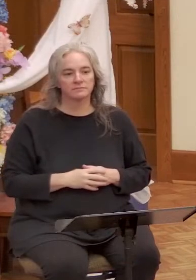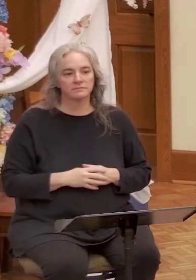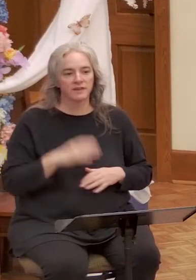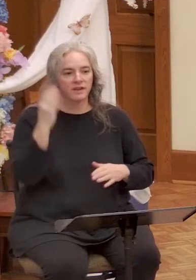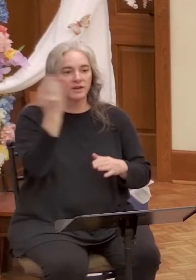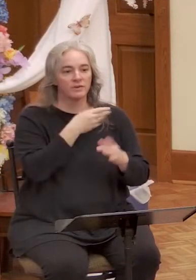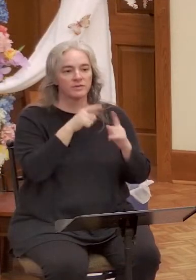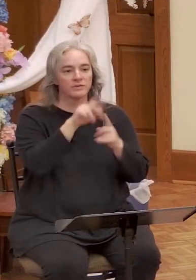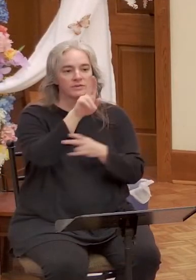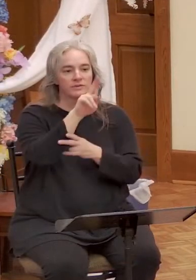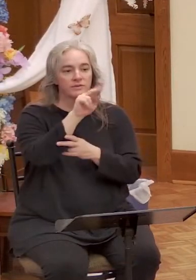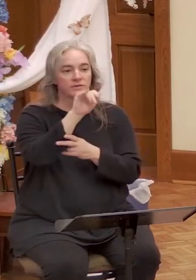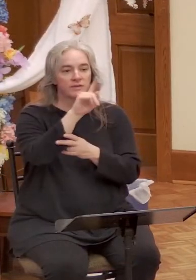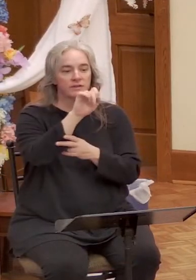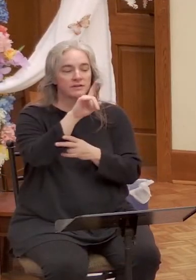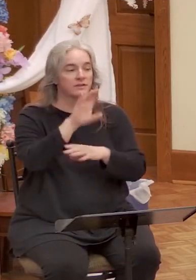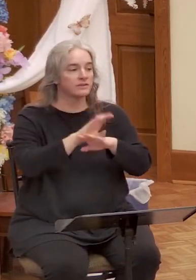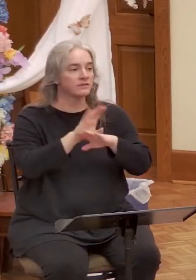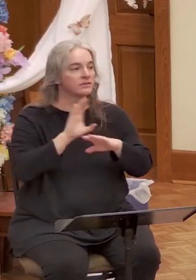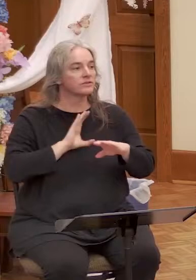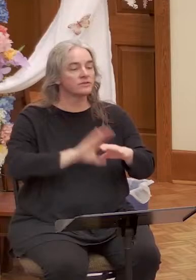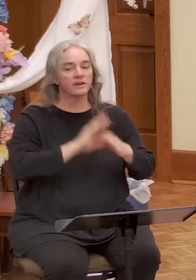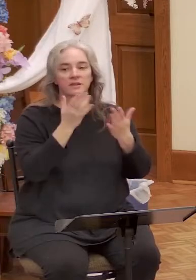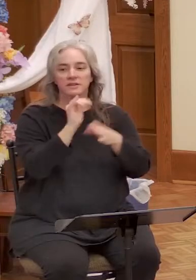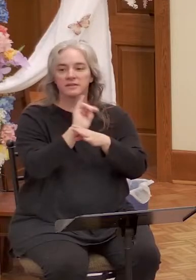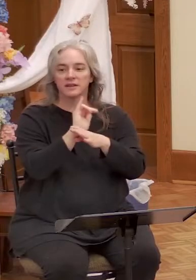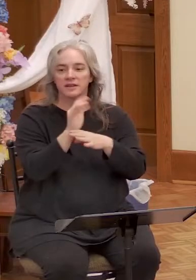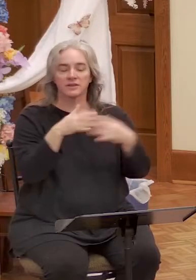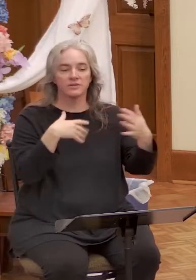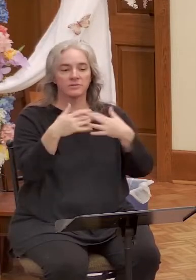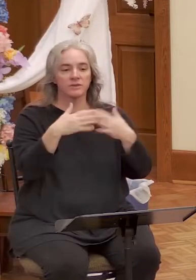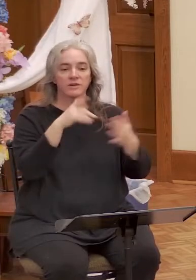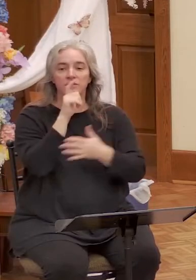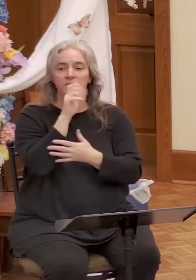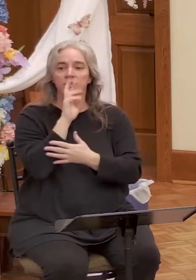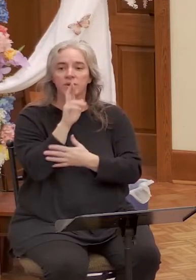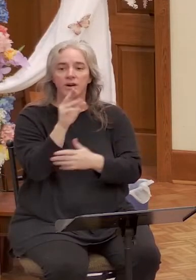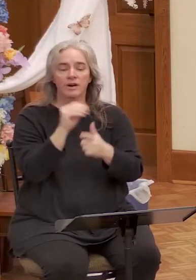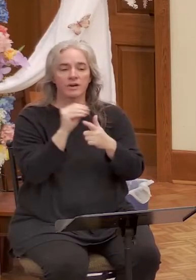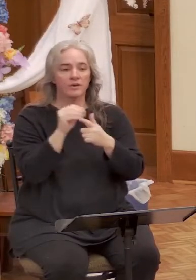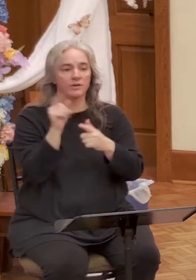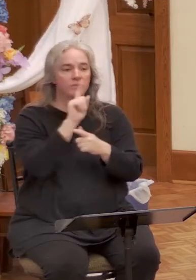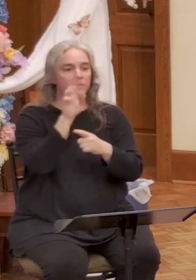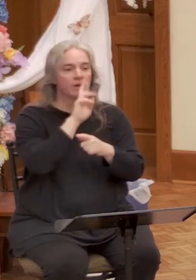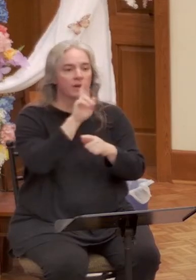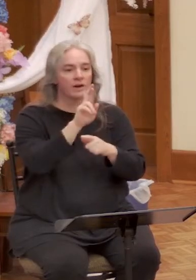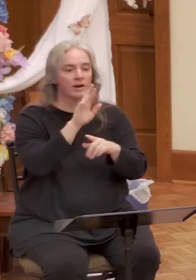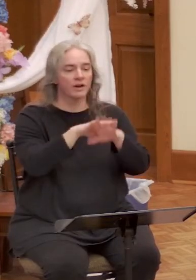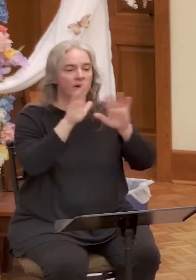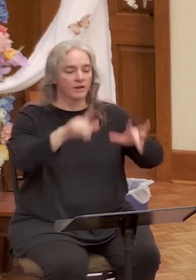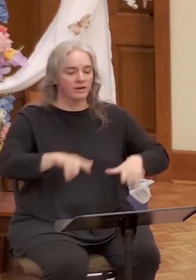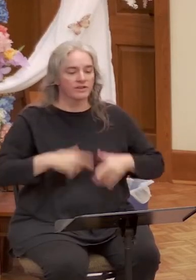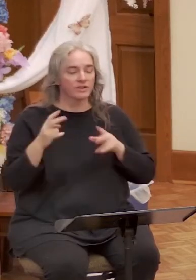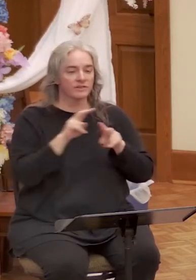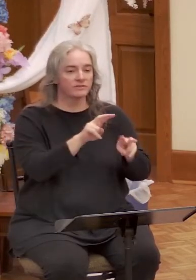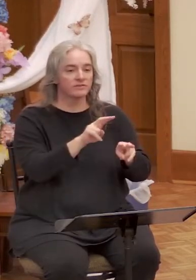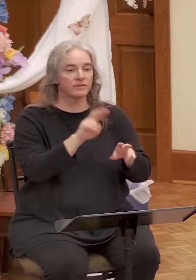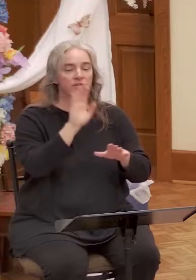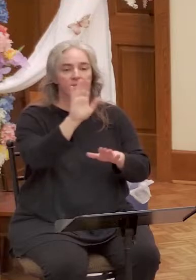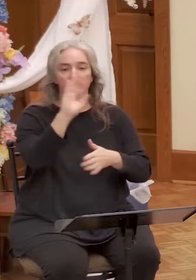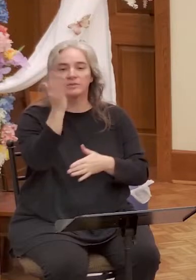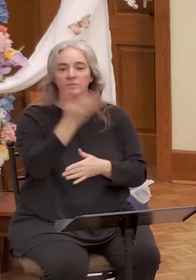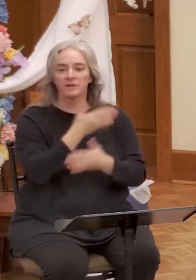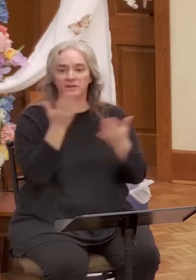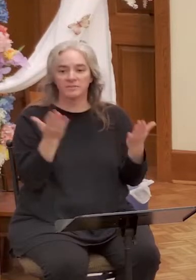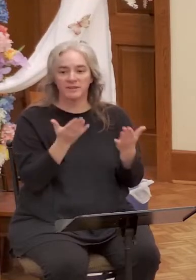Welcome to the United Church of Christ Congregational here in Yankton, where no matter who you are or where you are on life's journey, you are